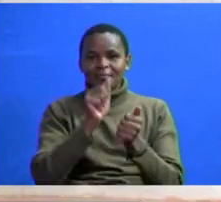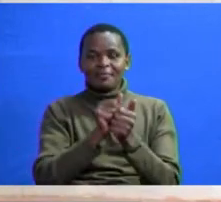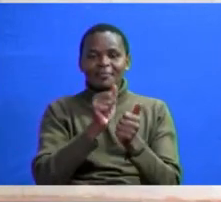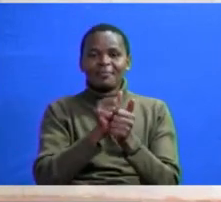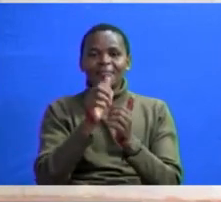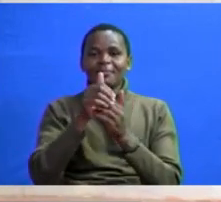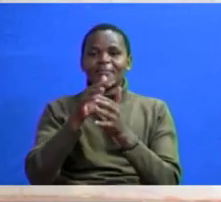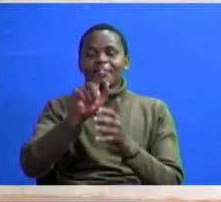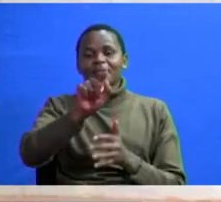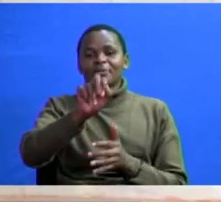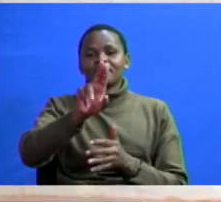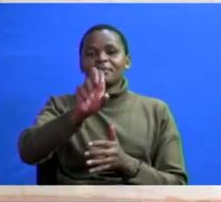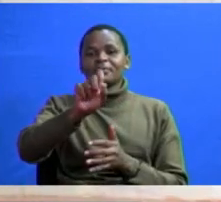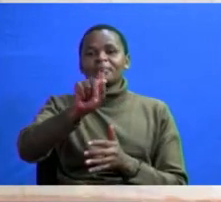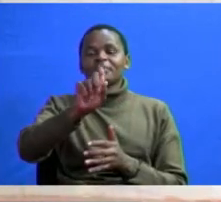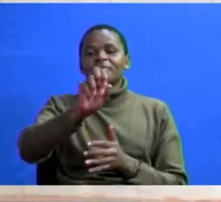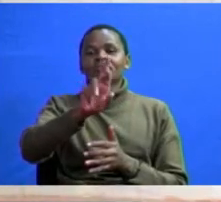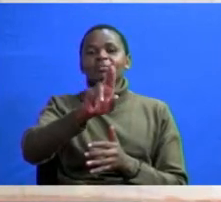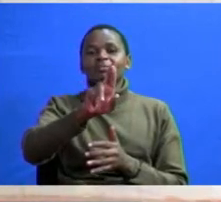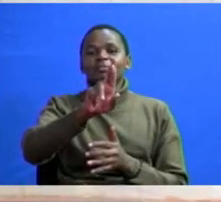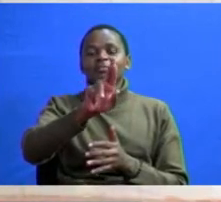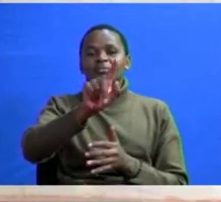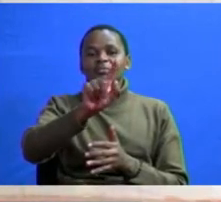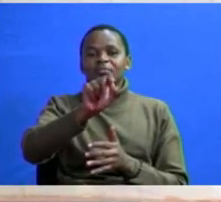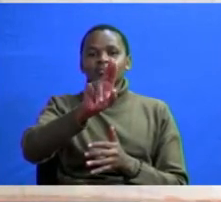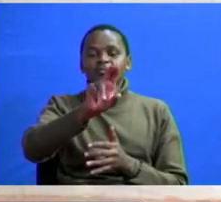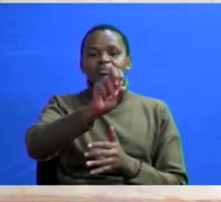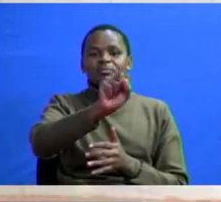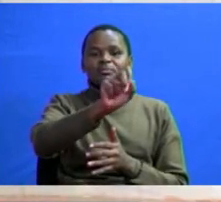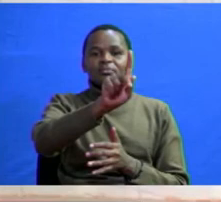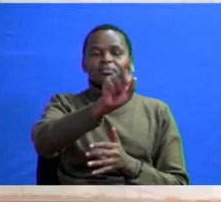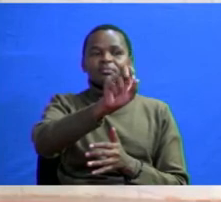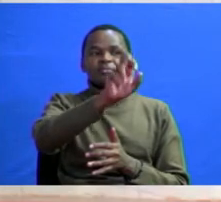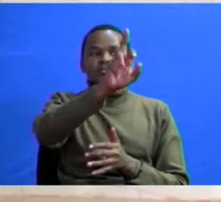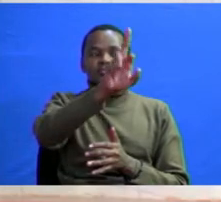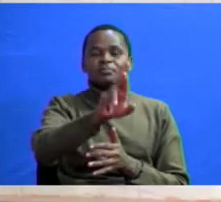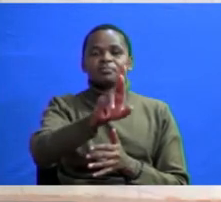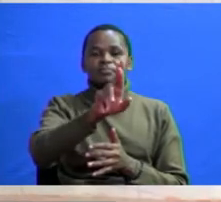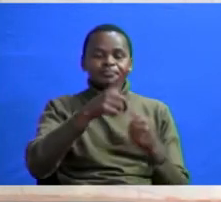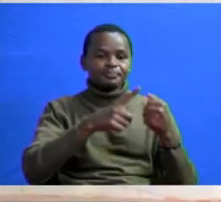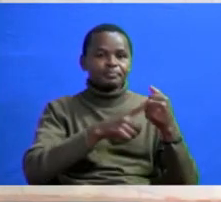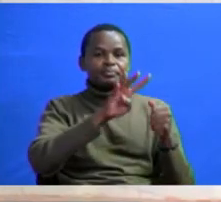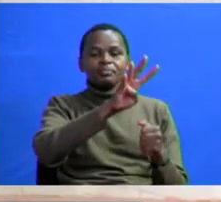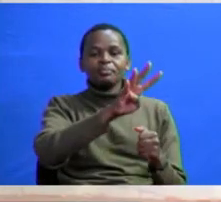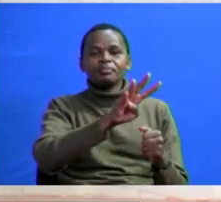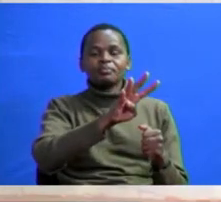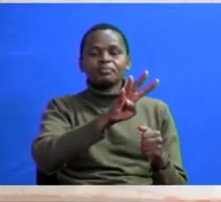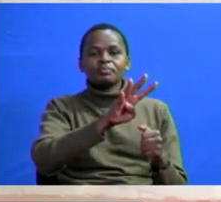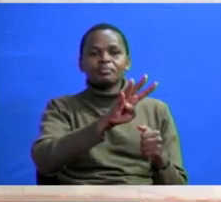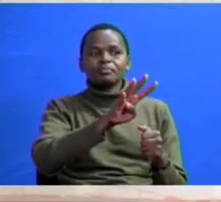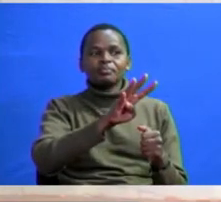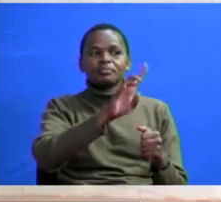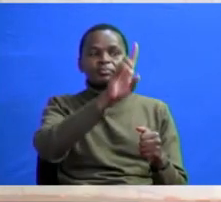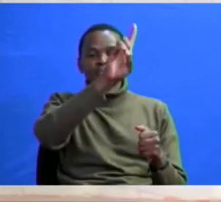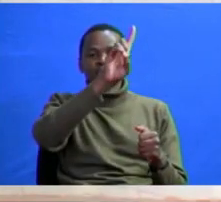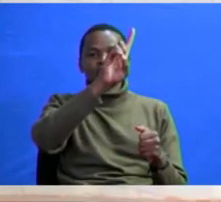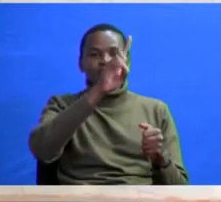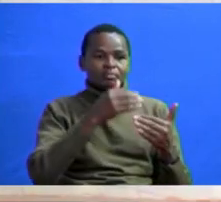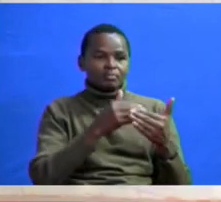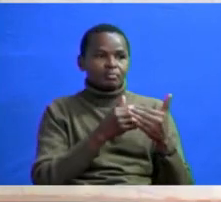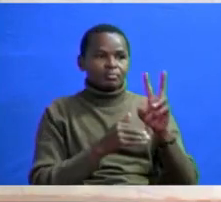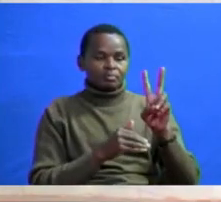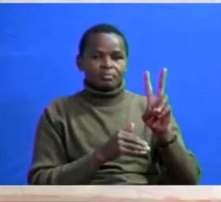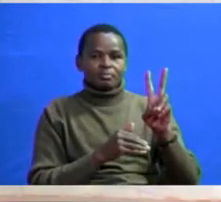leaders Tusker FC at Nyayo Stadium. Tusker sits top of the Premier League table with 64 points, one ahead of